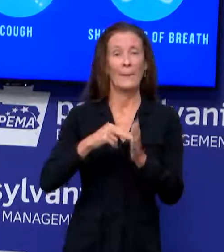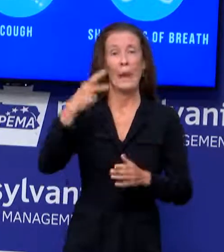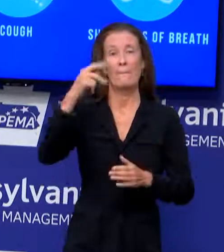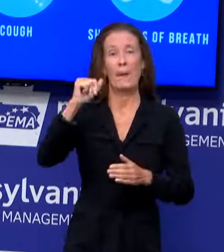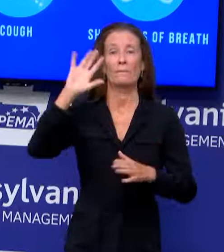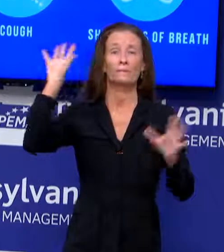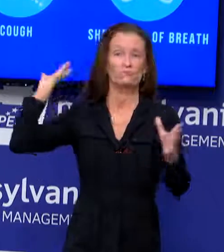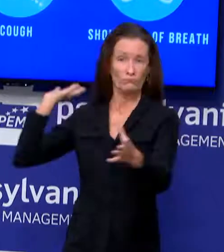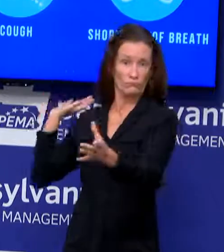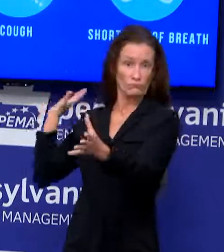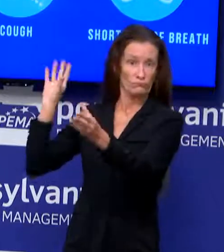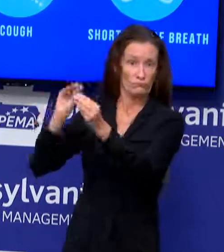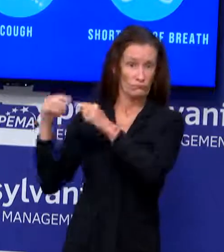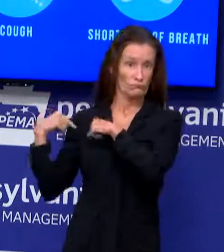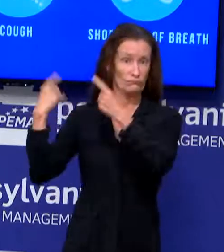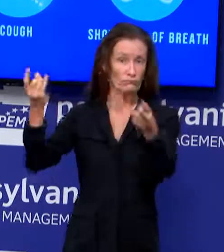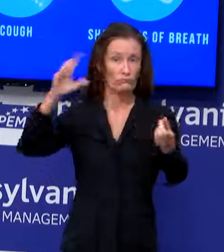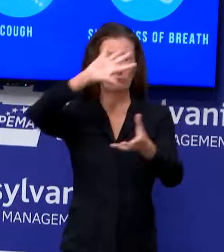total to